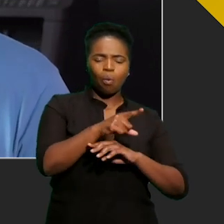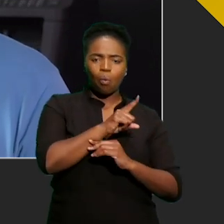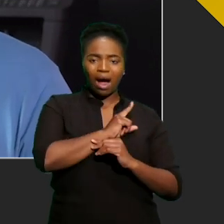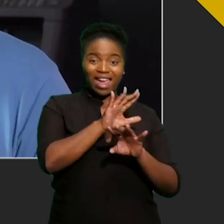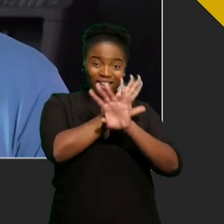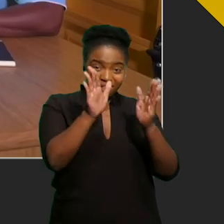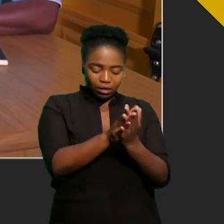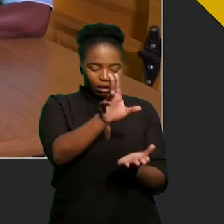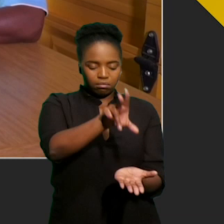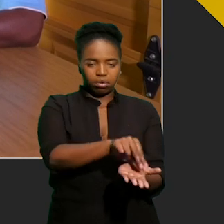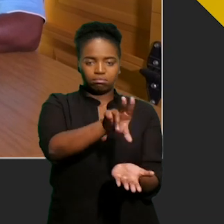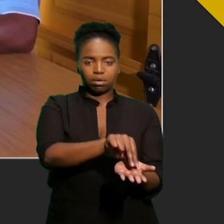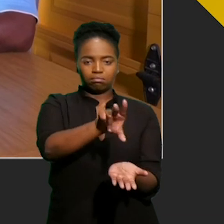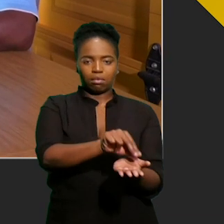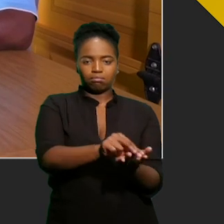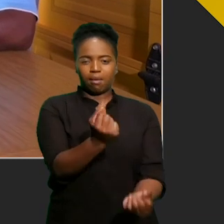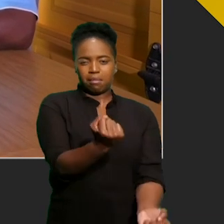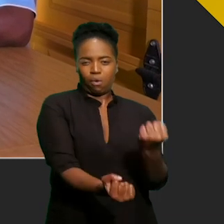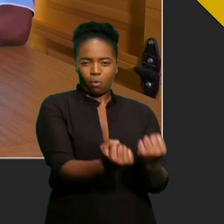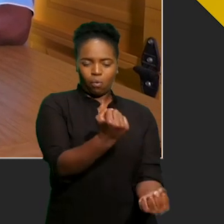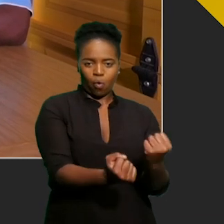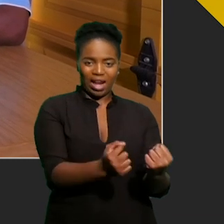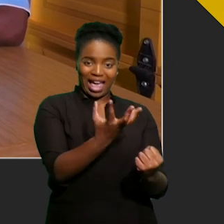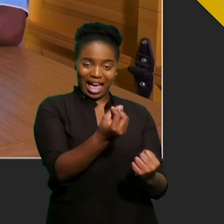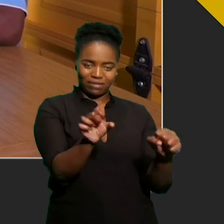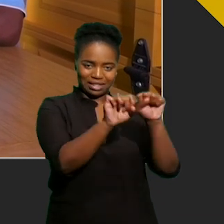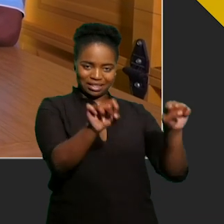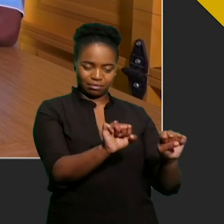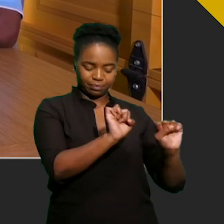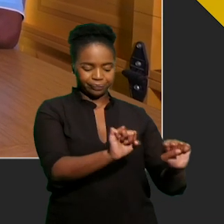iyarekhodwa nasecourt, irekhodwa ngama-systems